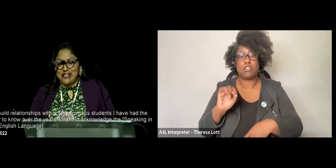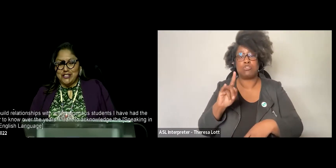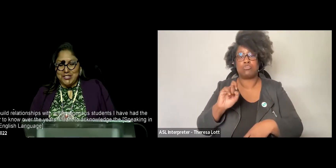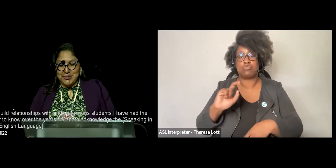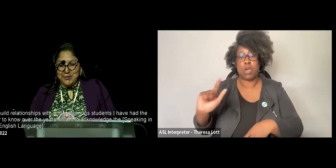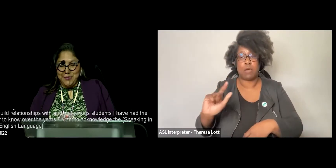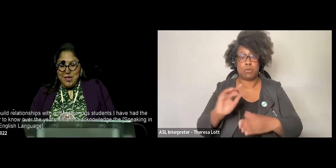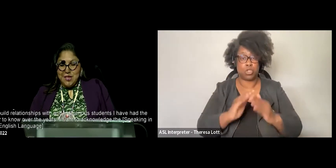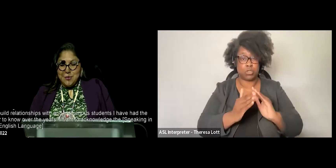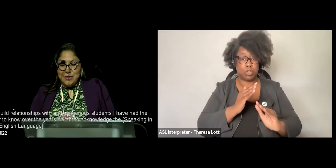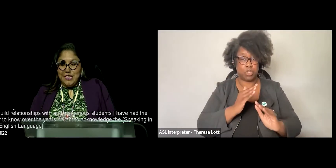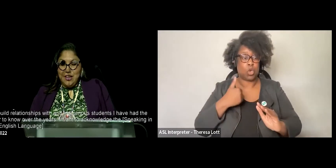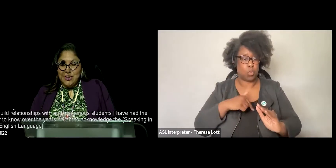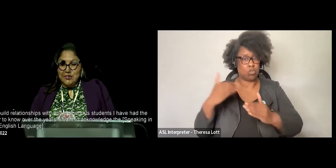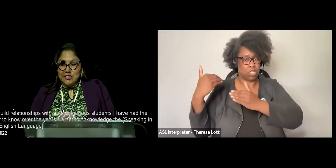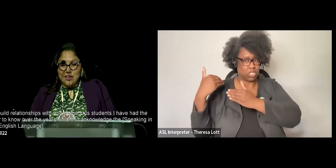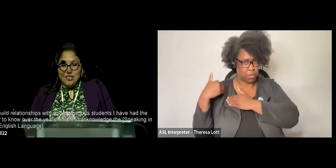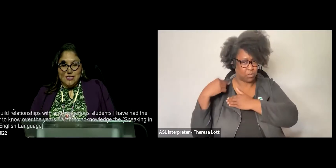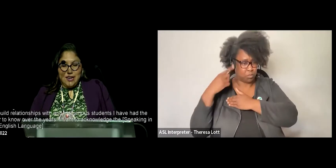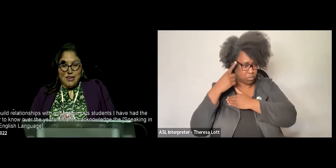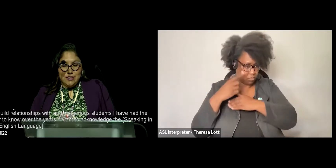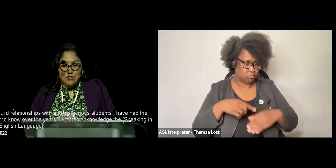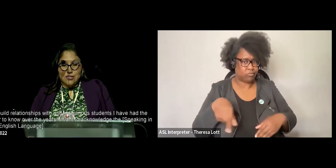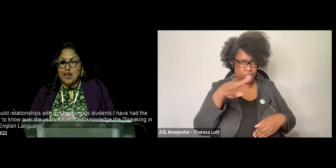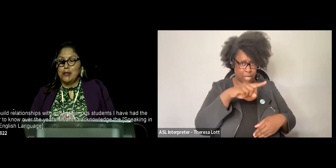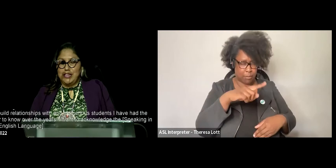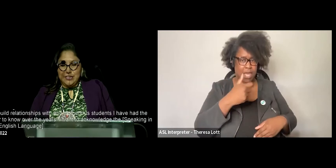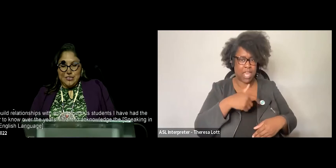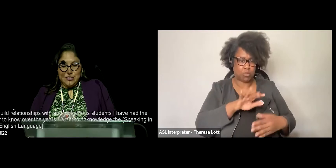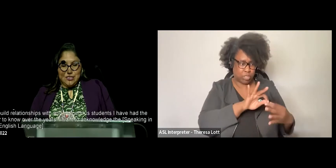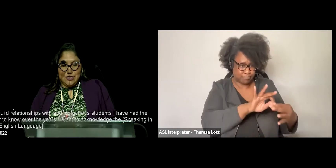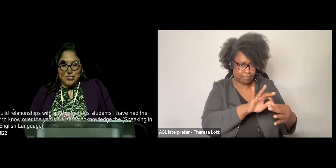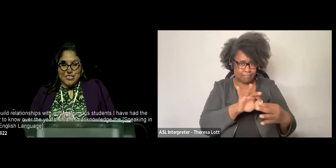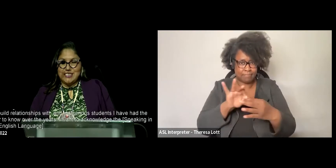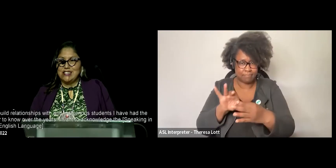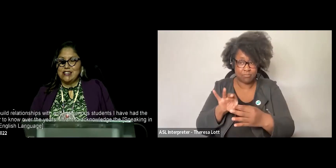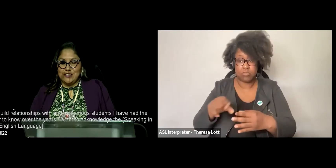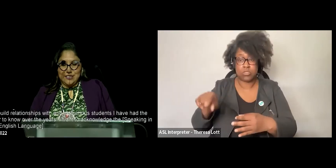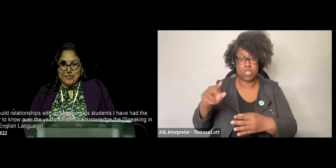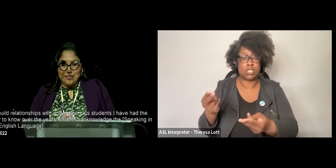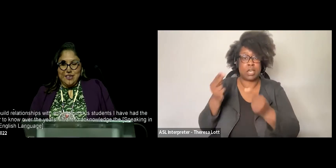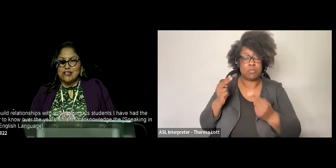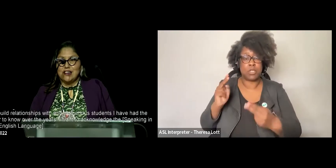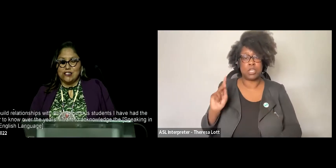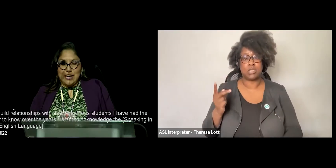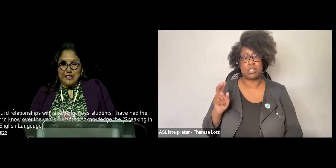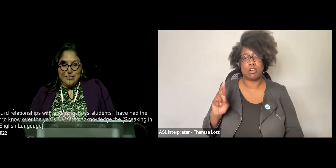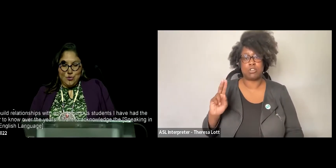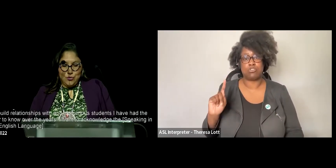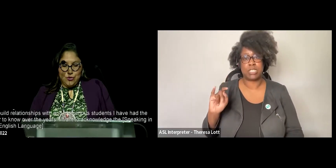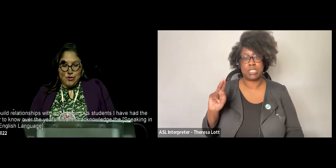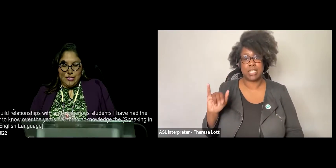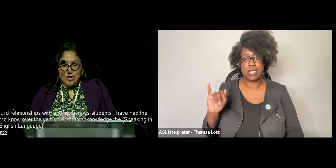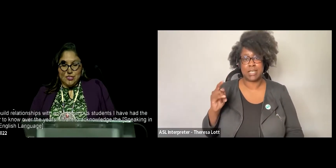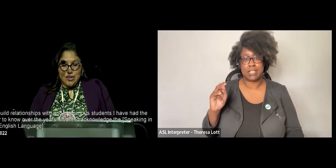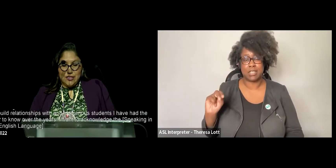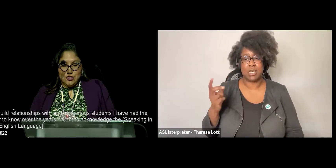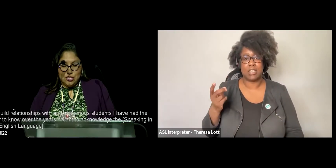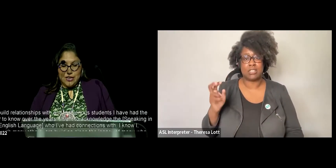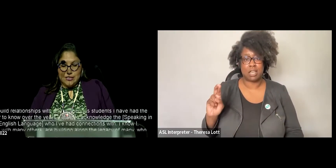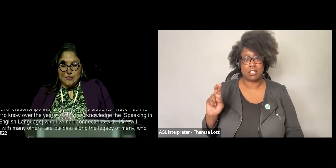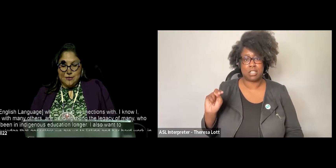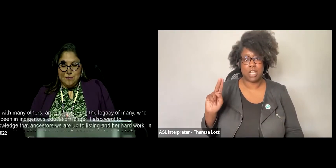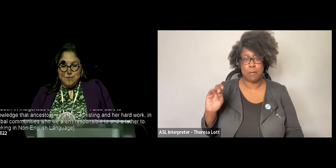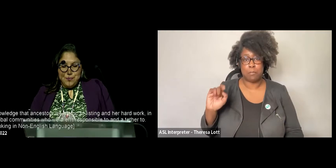and tethered to. Minneahos and Katsiayo to the nominators, Dr. Christine Nelson, Dr. Natalie Youngbull, and Dr.